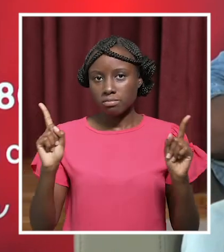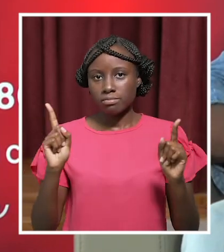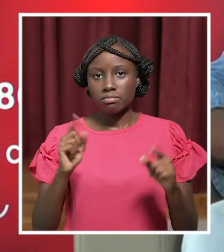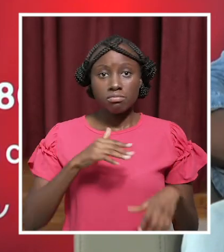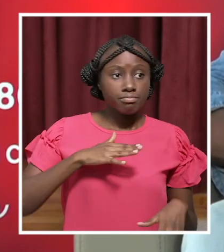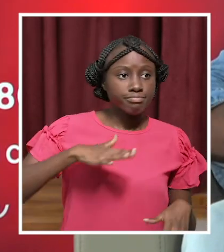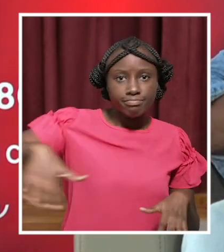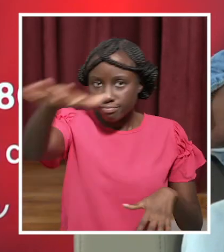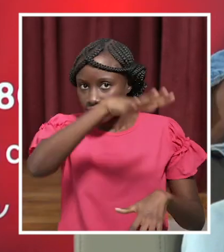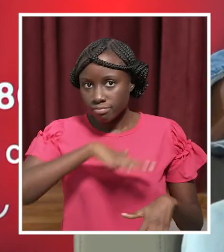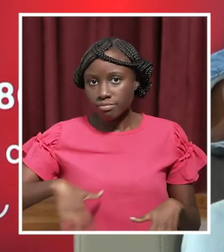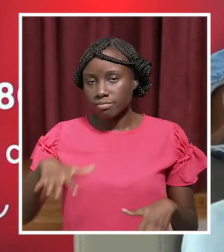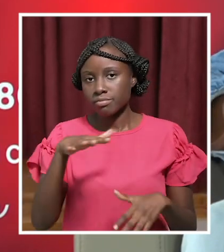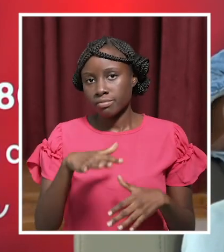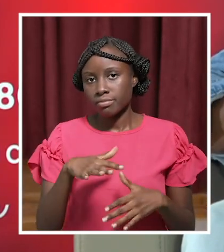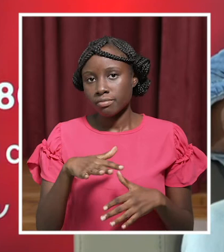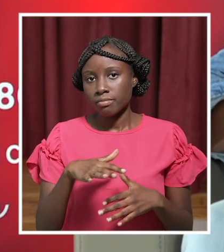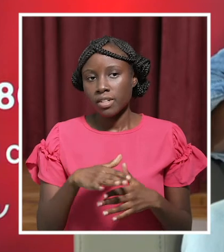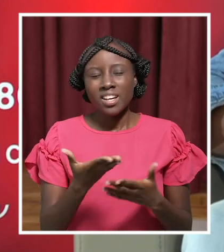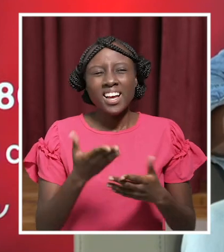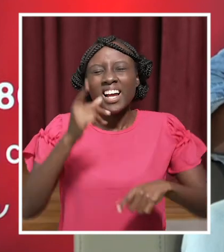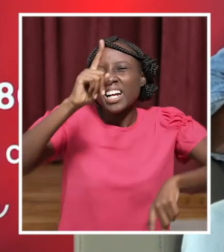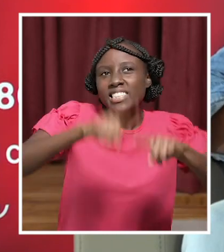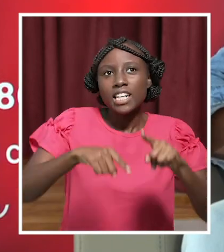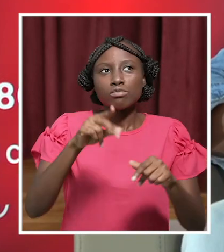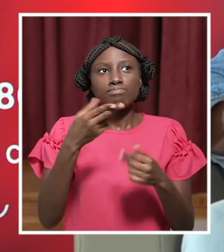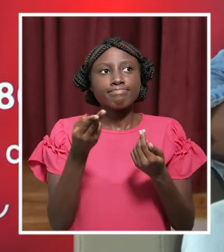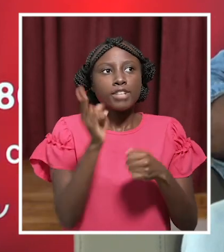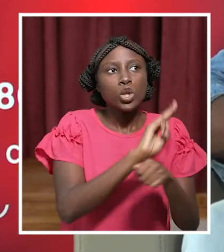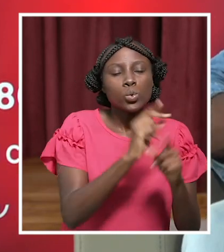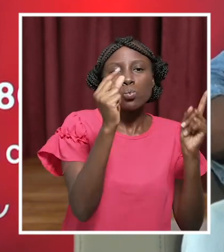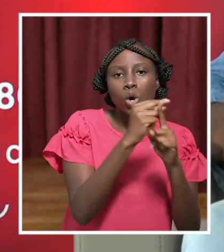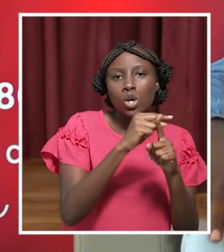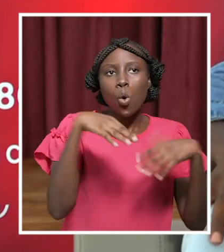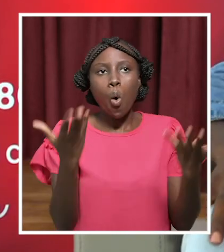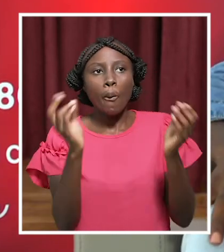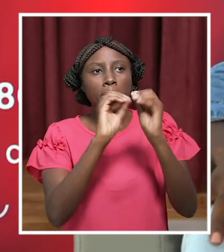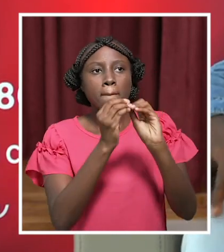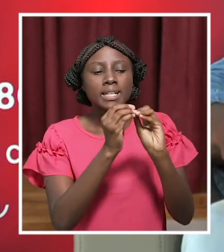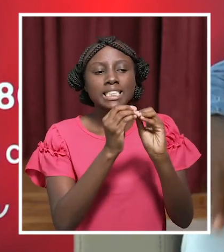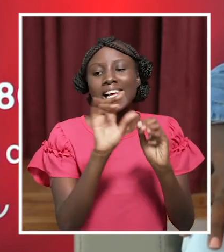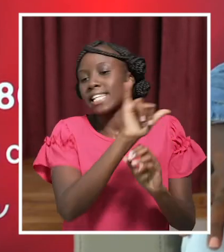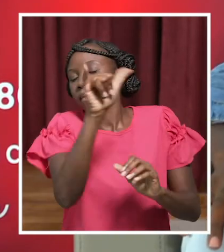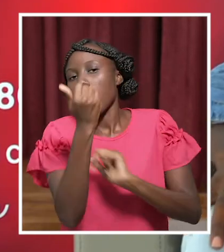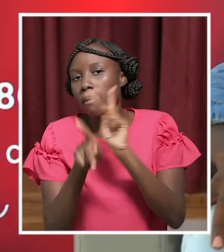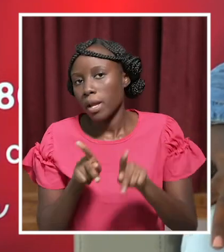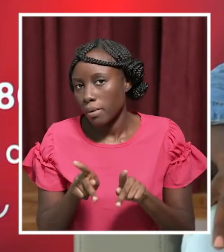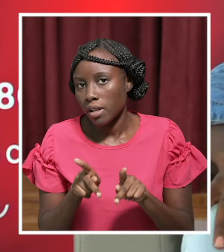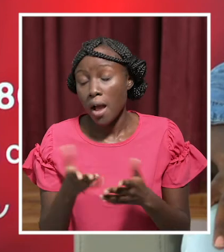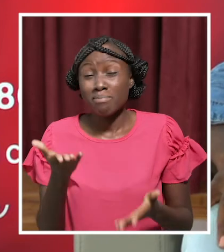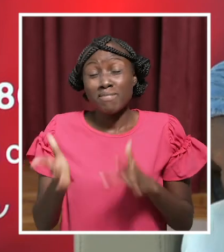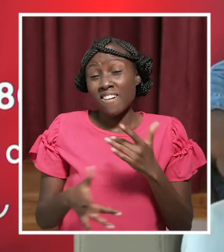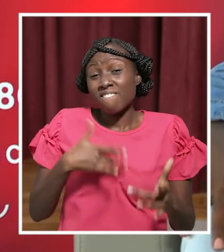an inability to just be able to use words and numbers as easily as everyone else. And believe me, you could feel